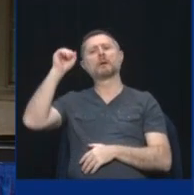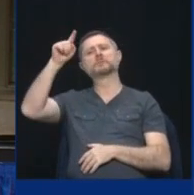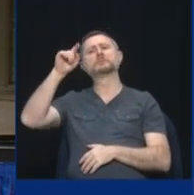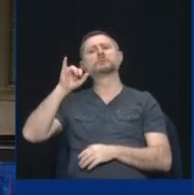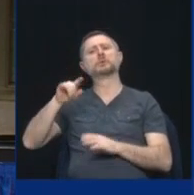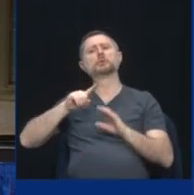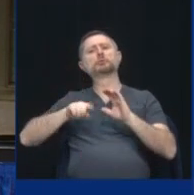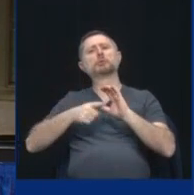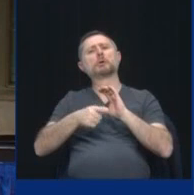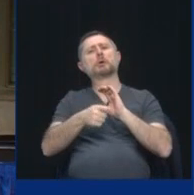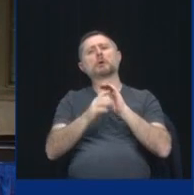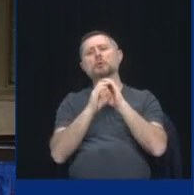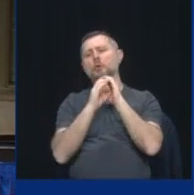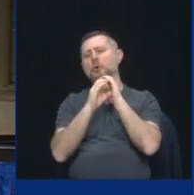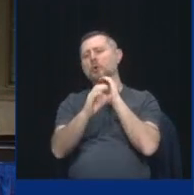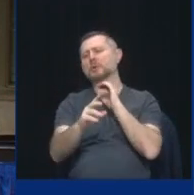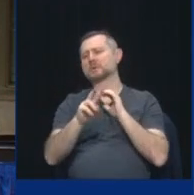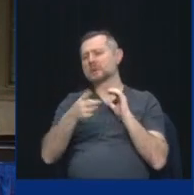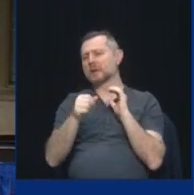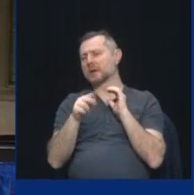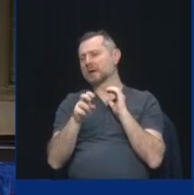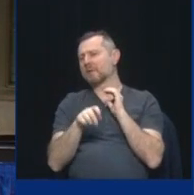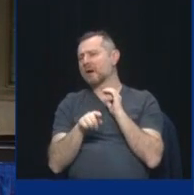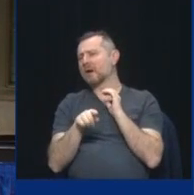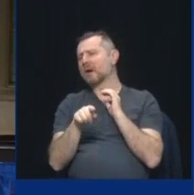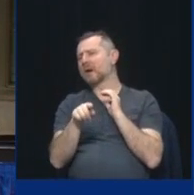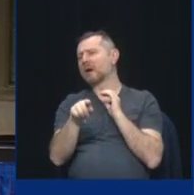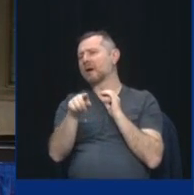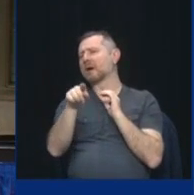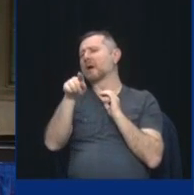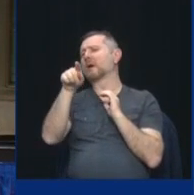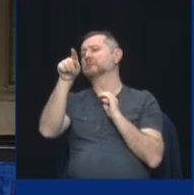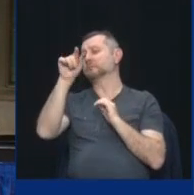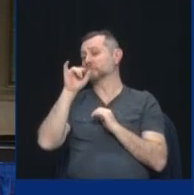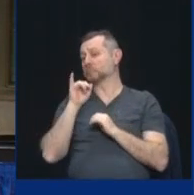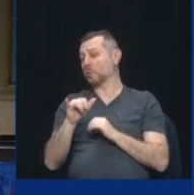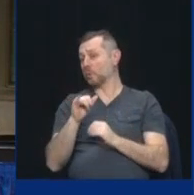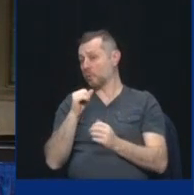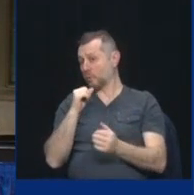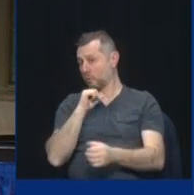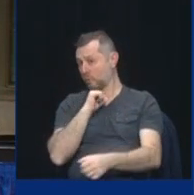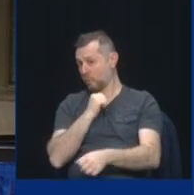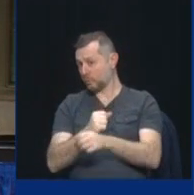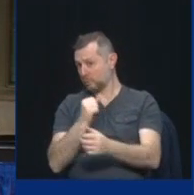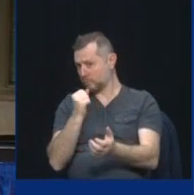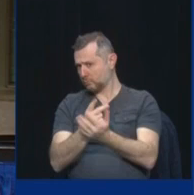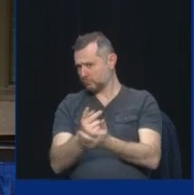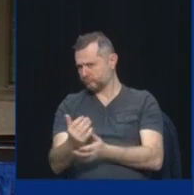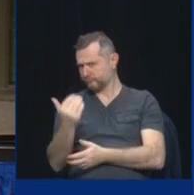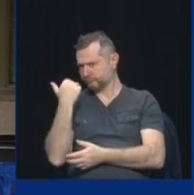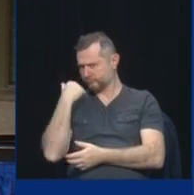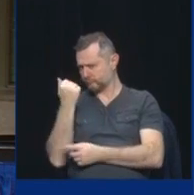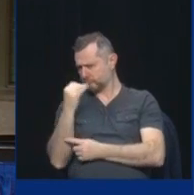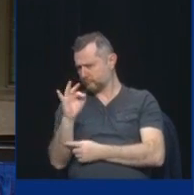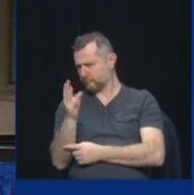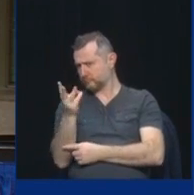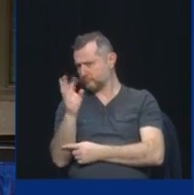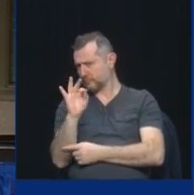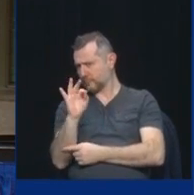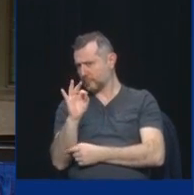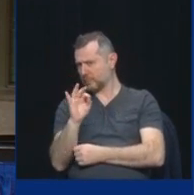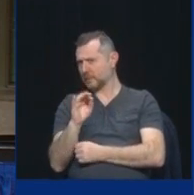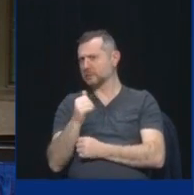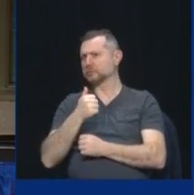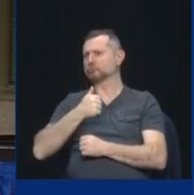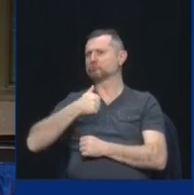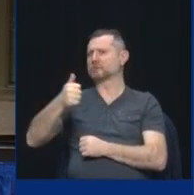Avenue subway to 63rd Street F train tunnel was authorized in 1969 through transportation bonds given issued by the